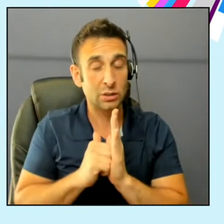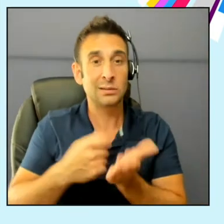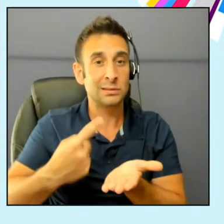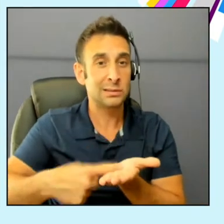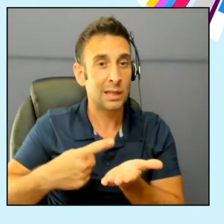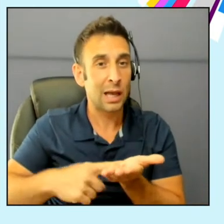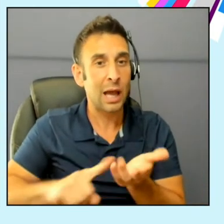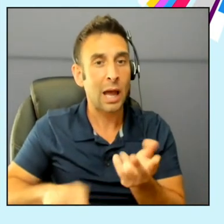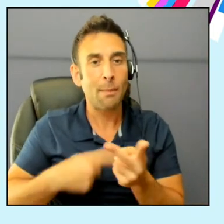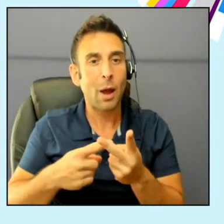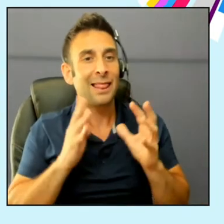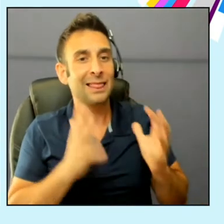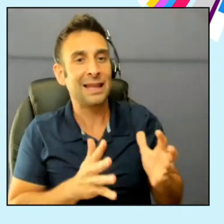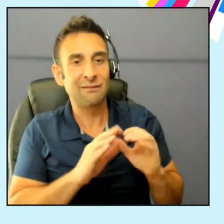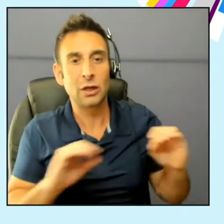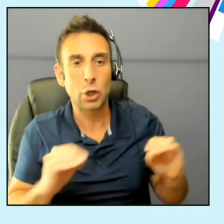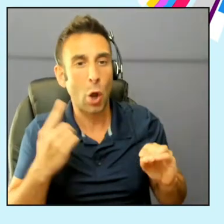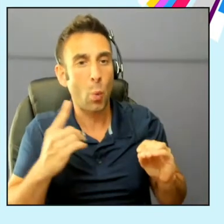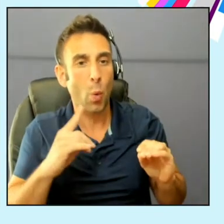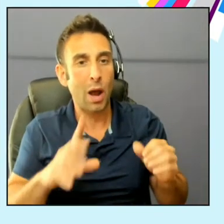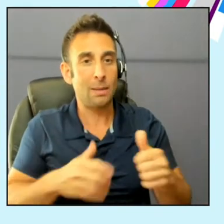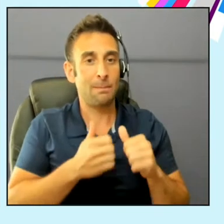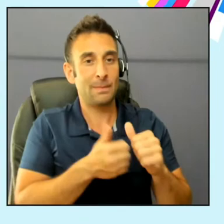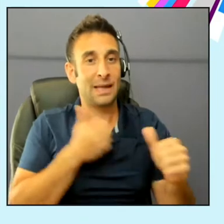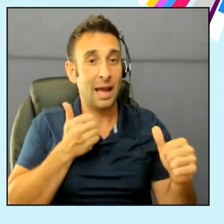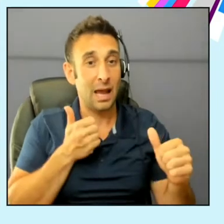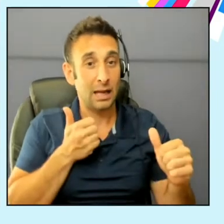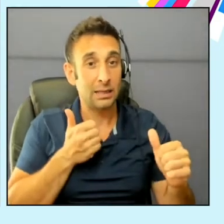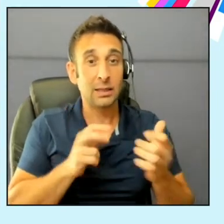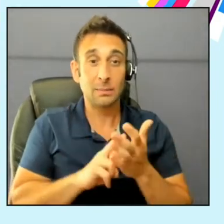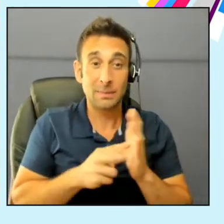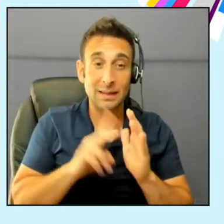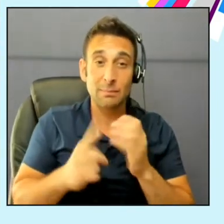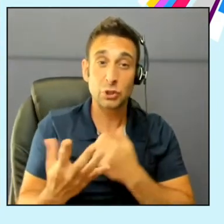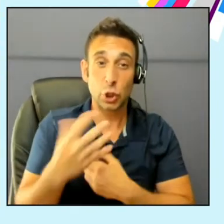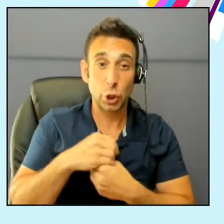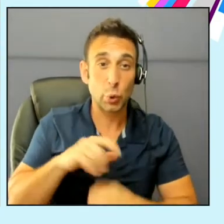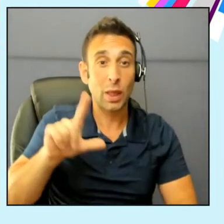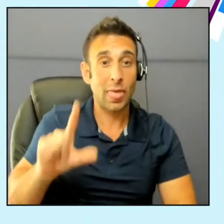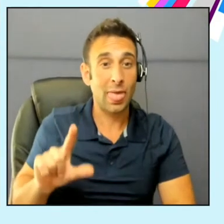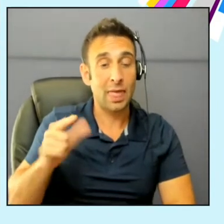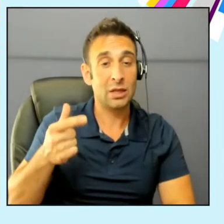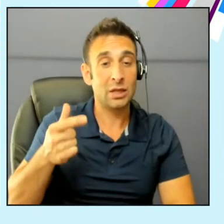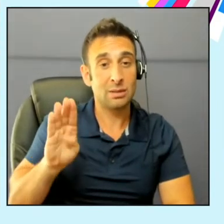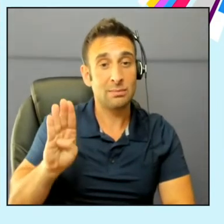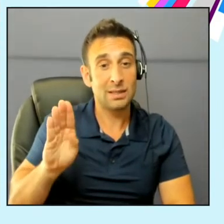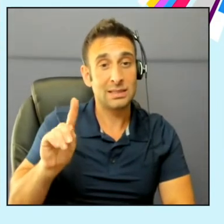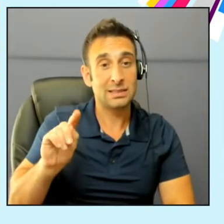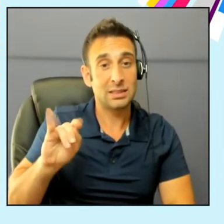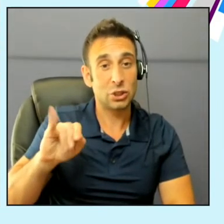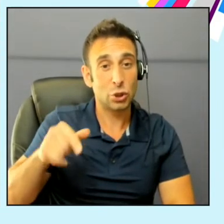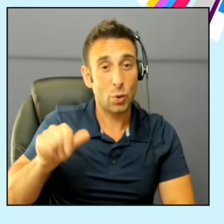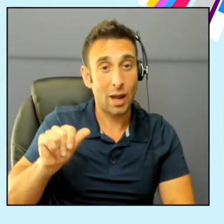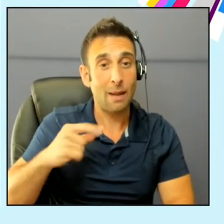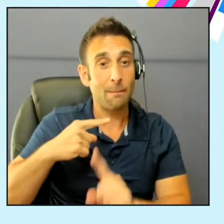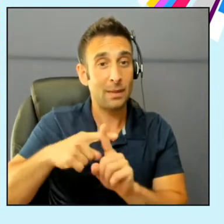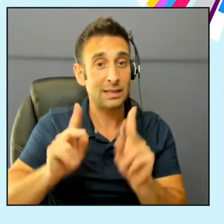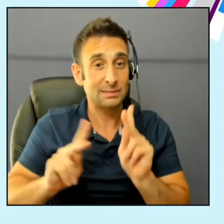if we're really going to leave no one behind, that really has to include LGBTIQ plus people. So we're working